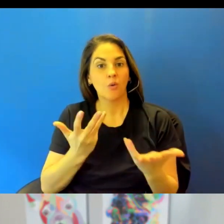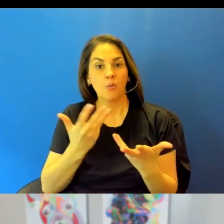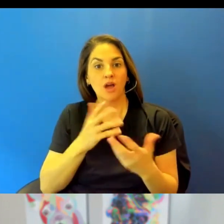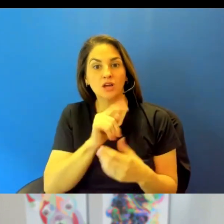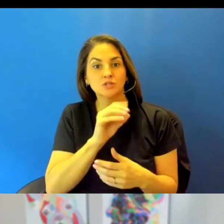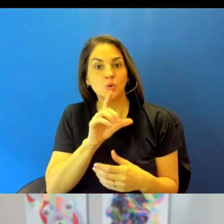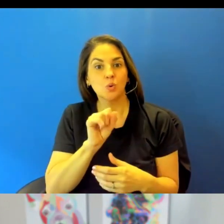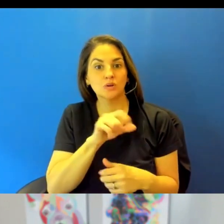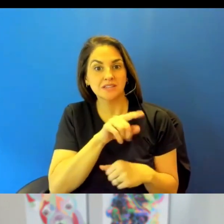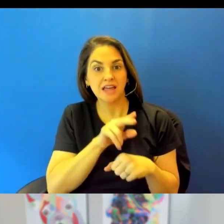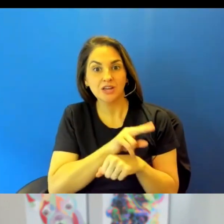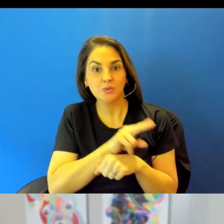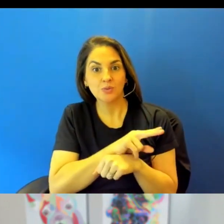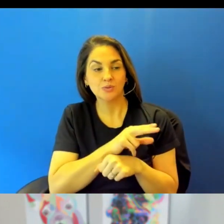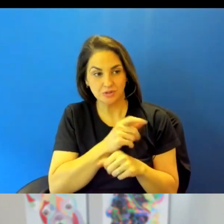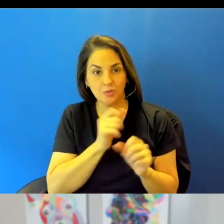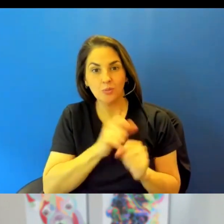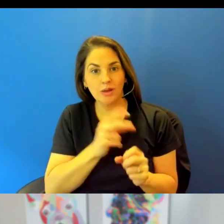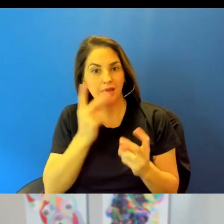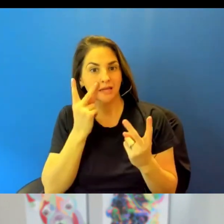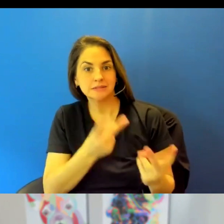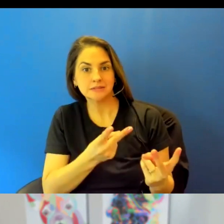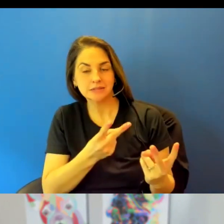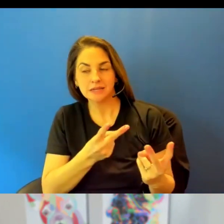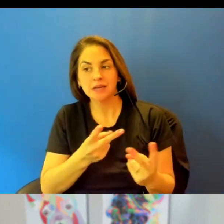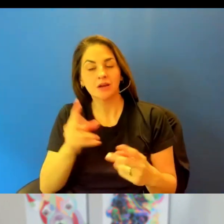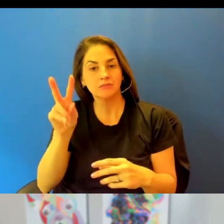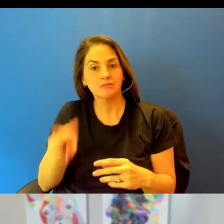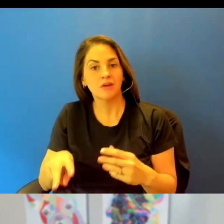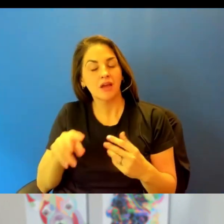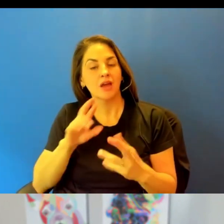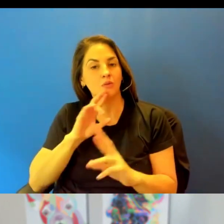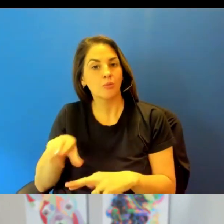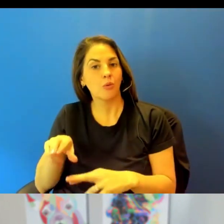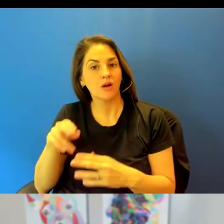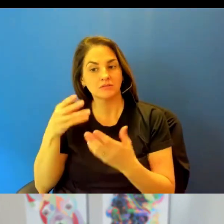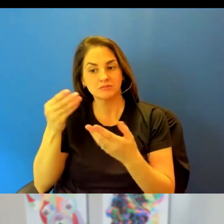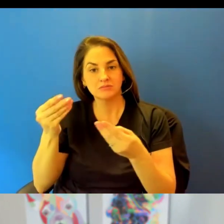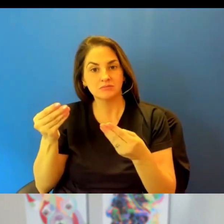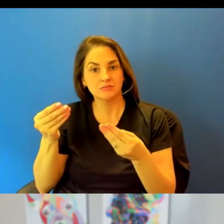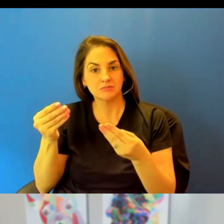also have the ability to figure out,